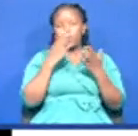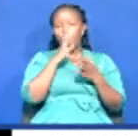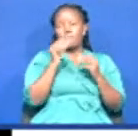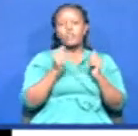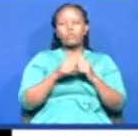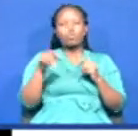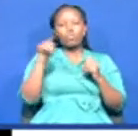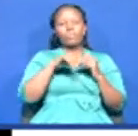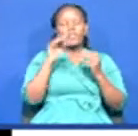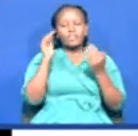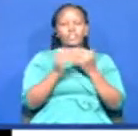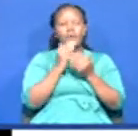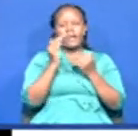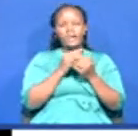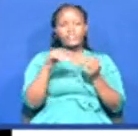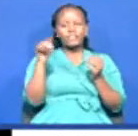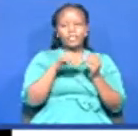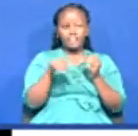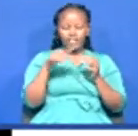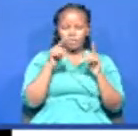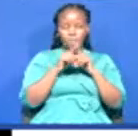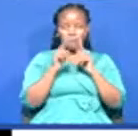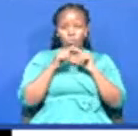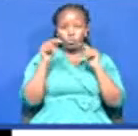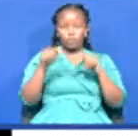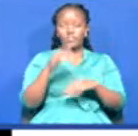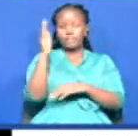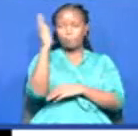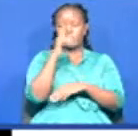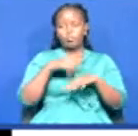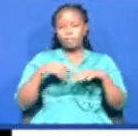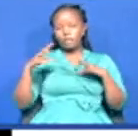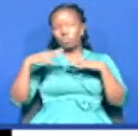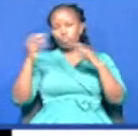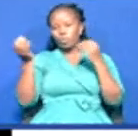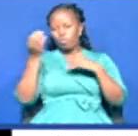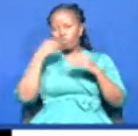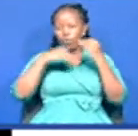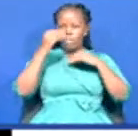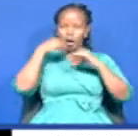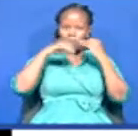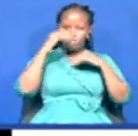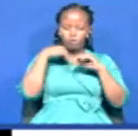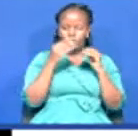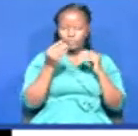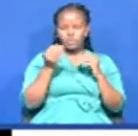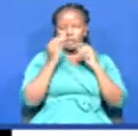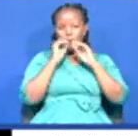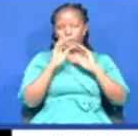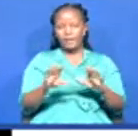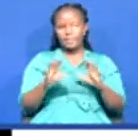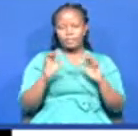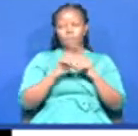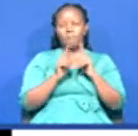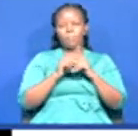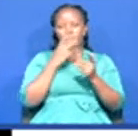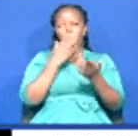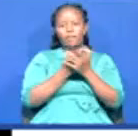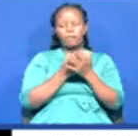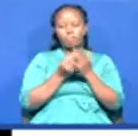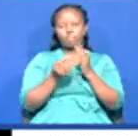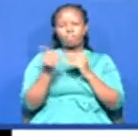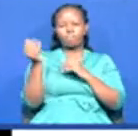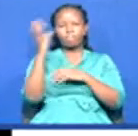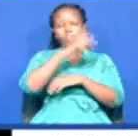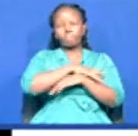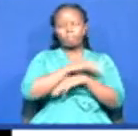us, dear God. Even this afternoon, as we go for lunch, we pray that you may bless that food. We even thank you for the rest of the day. We ask for that you